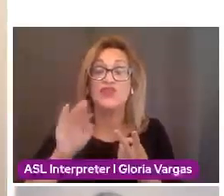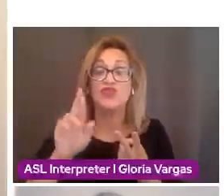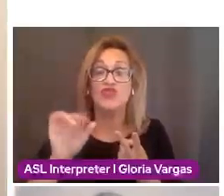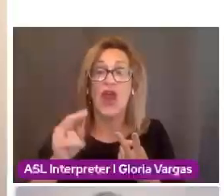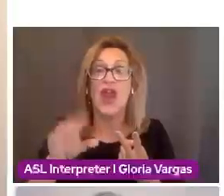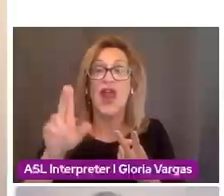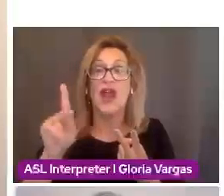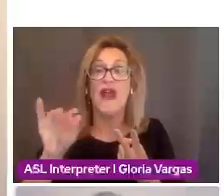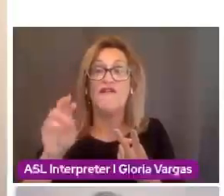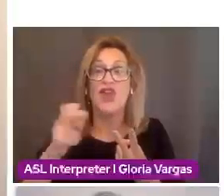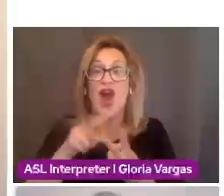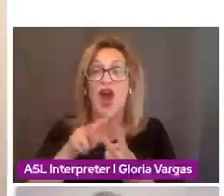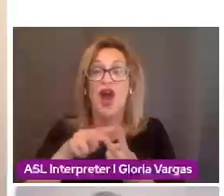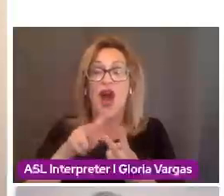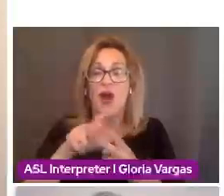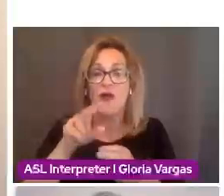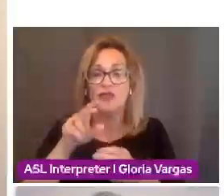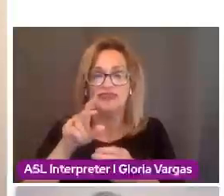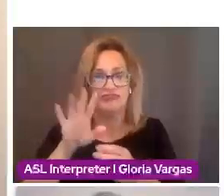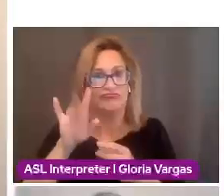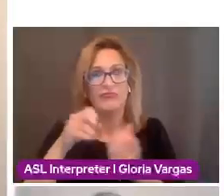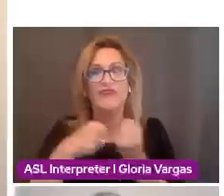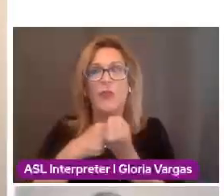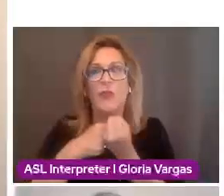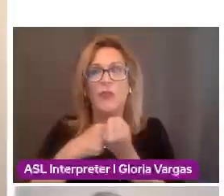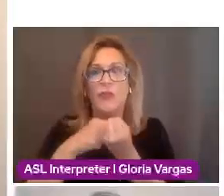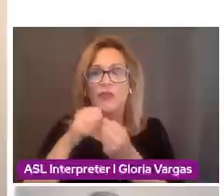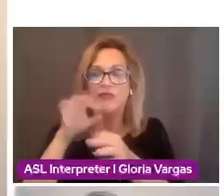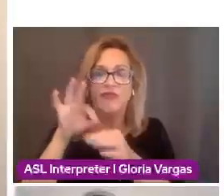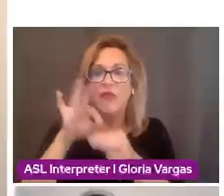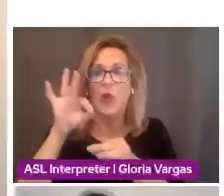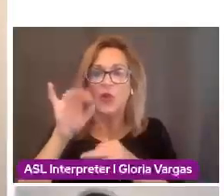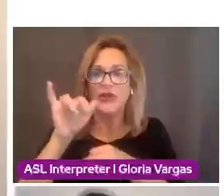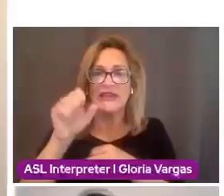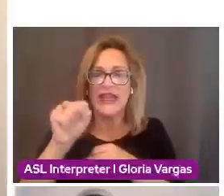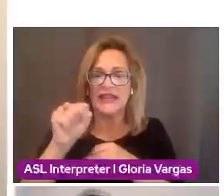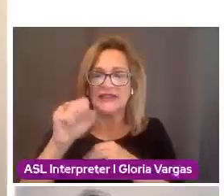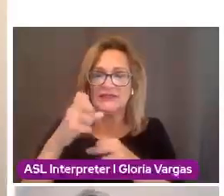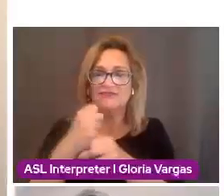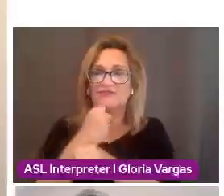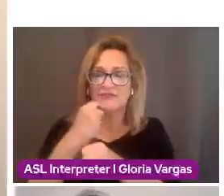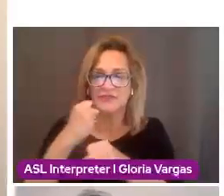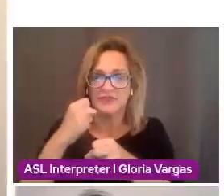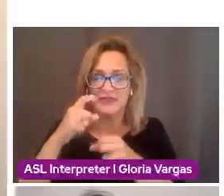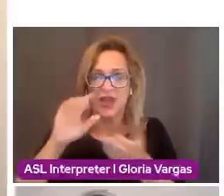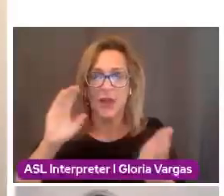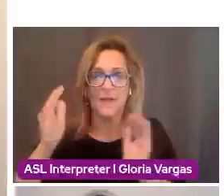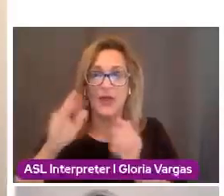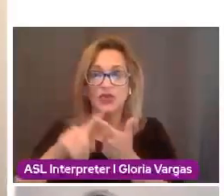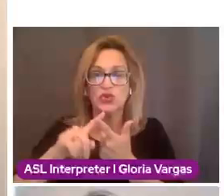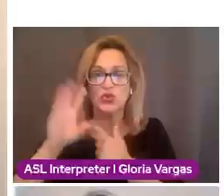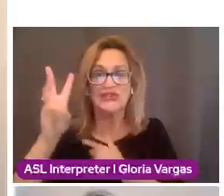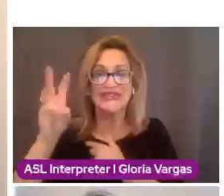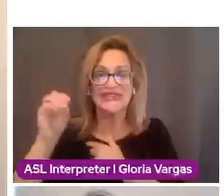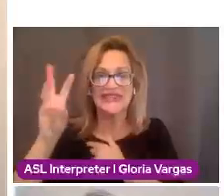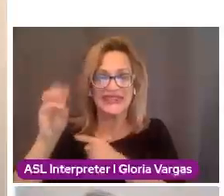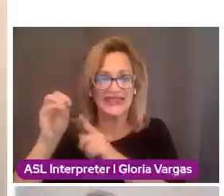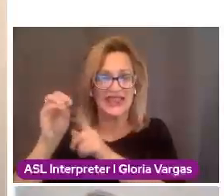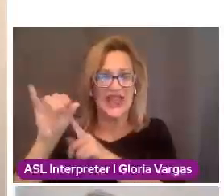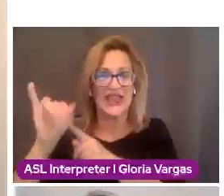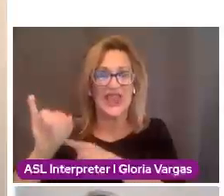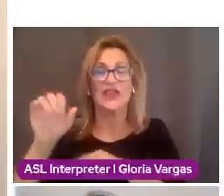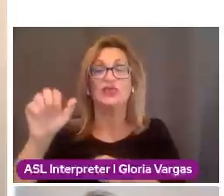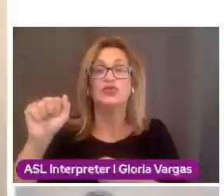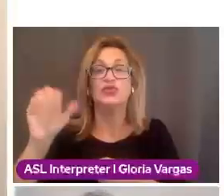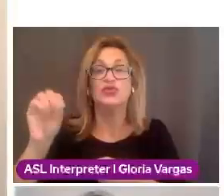they're confirmed with 50 or 51 votes, as opposed to the 60 that Sonia Sotomayor,